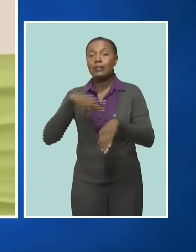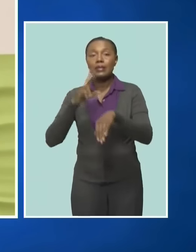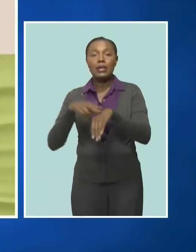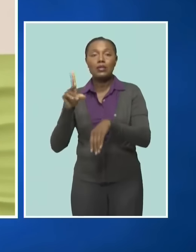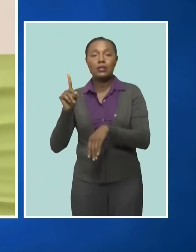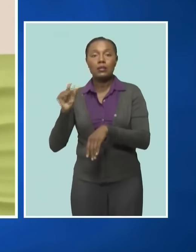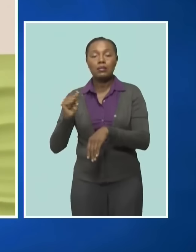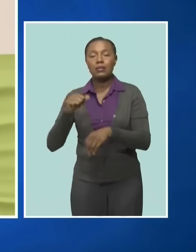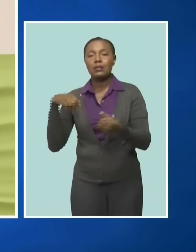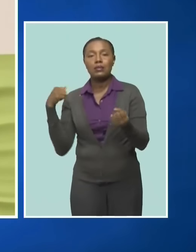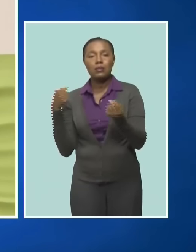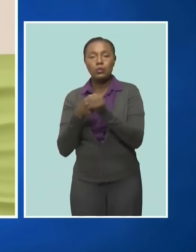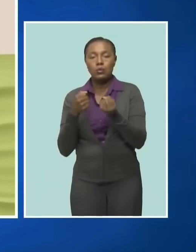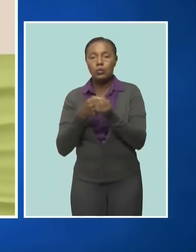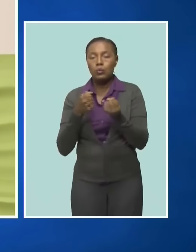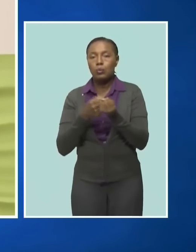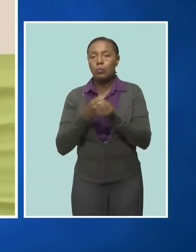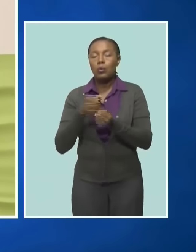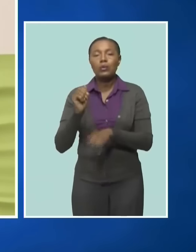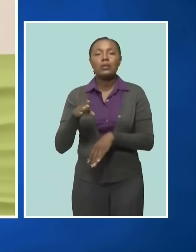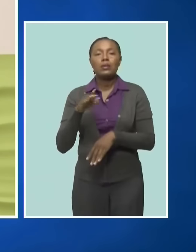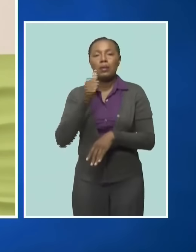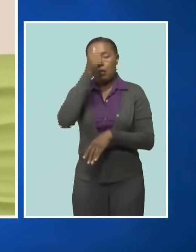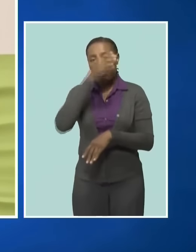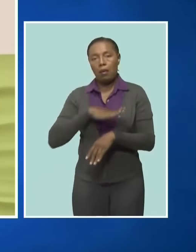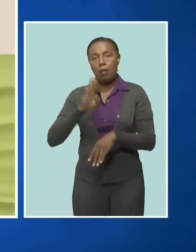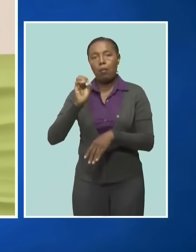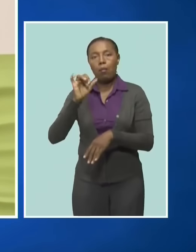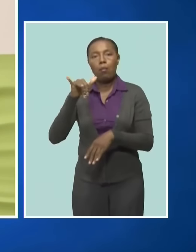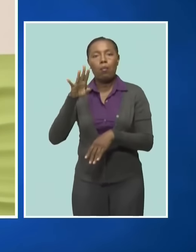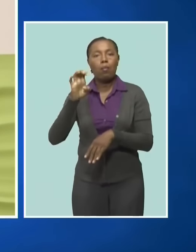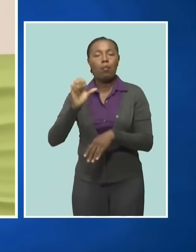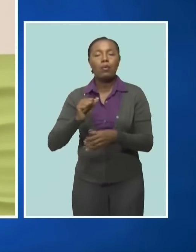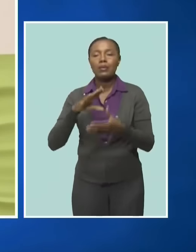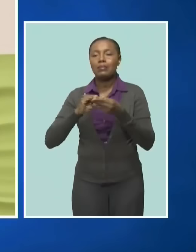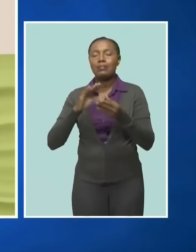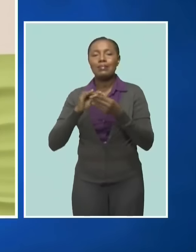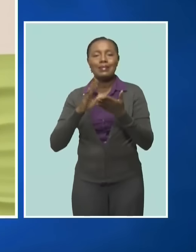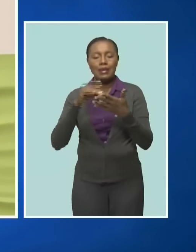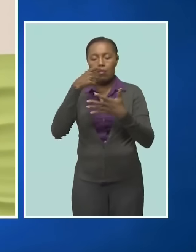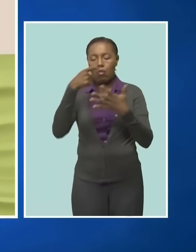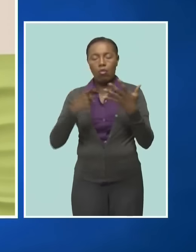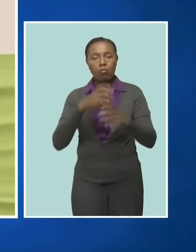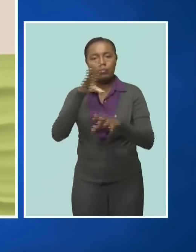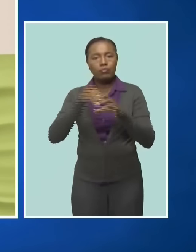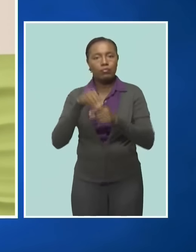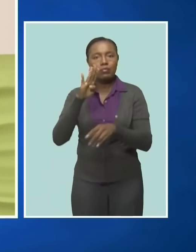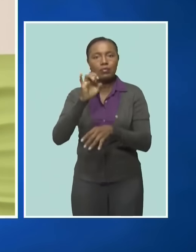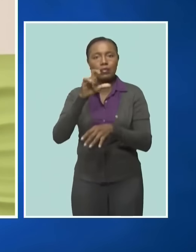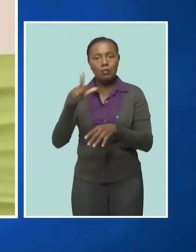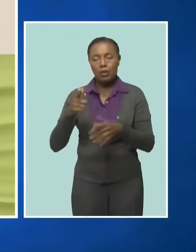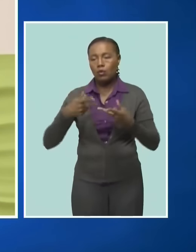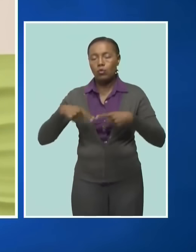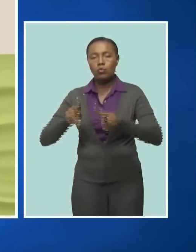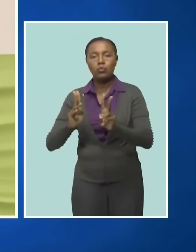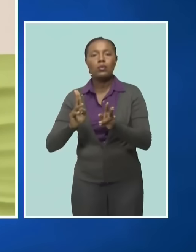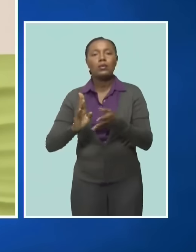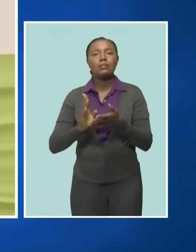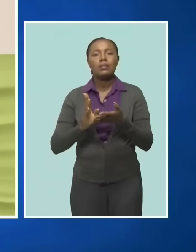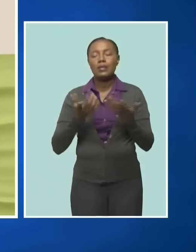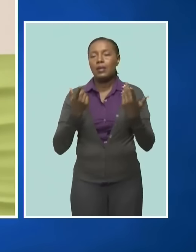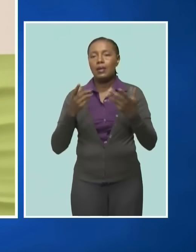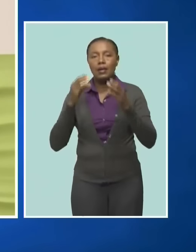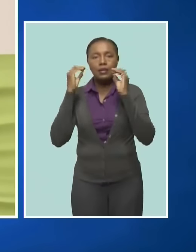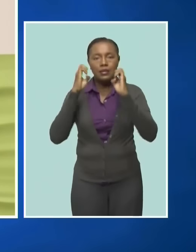Senator Andwele Boyce touched on the tribunal while explaining features of the draft bill during an education, sensitization and